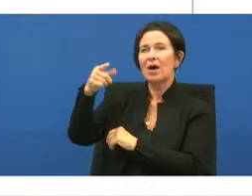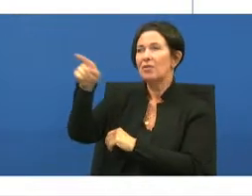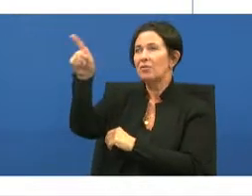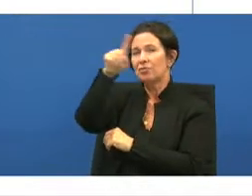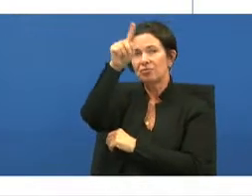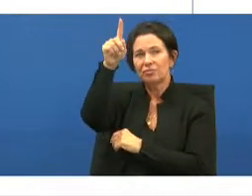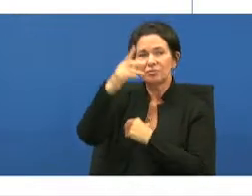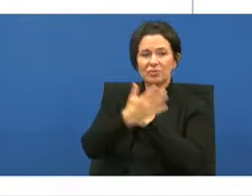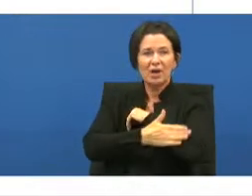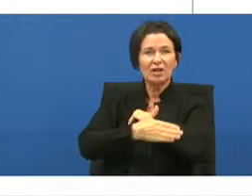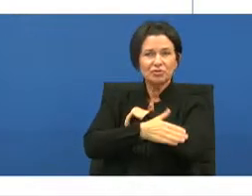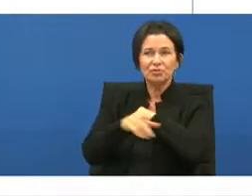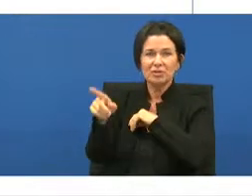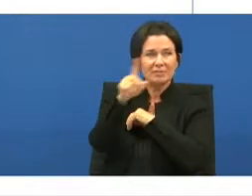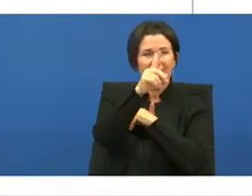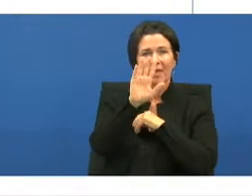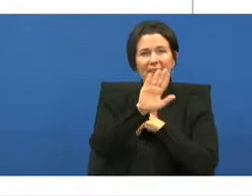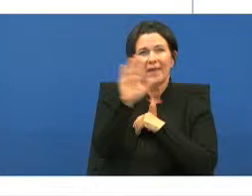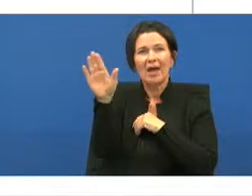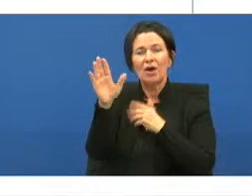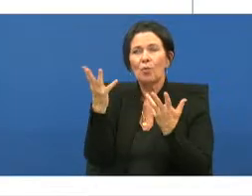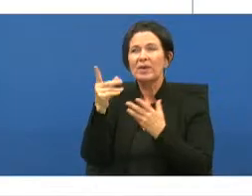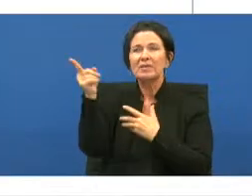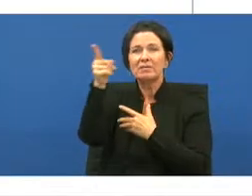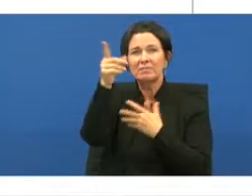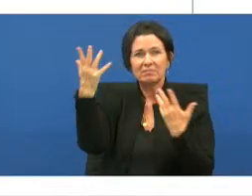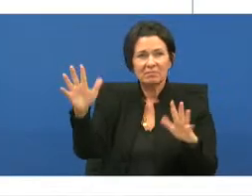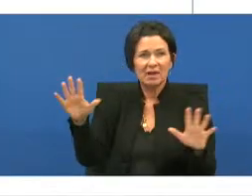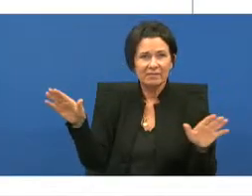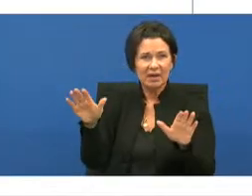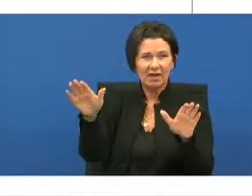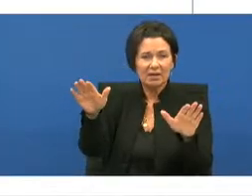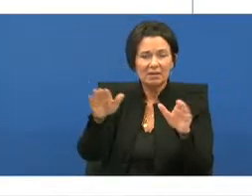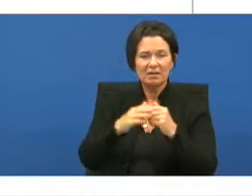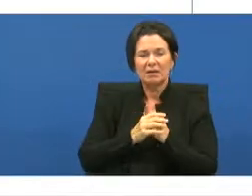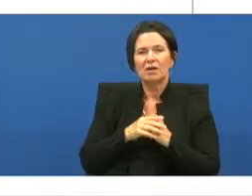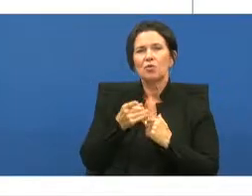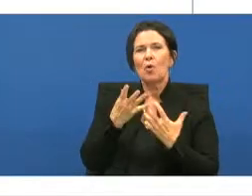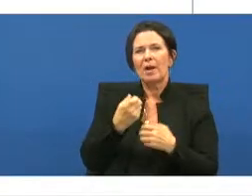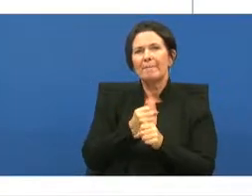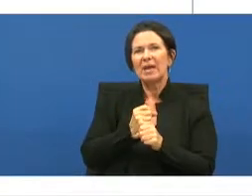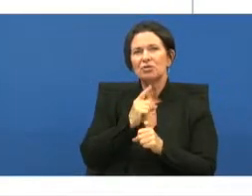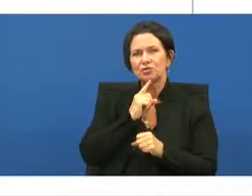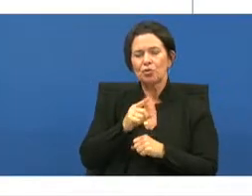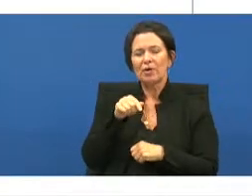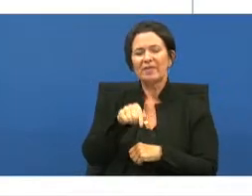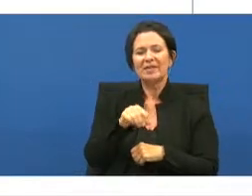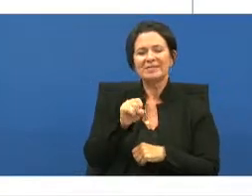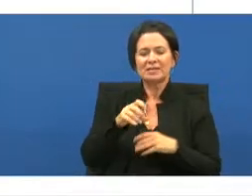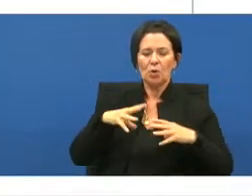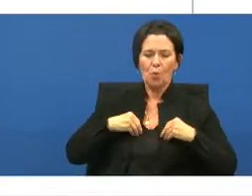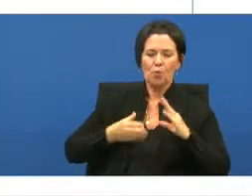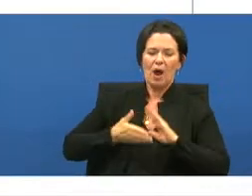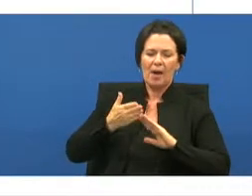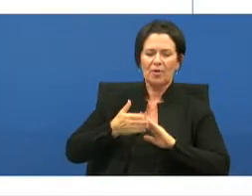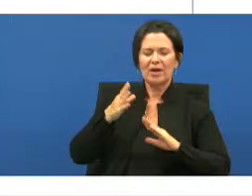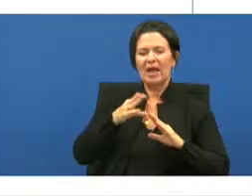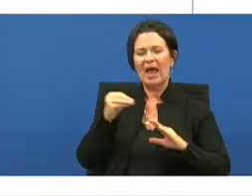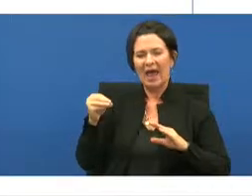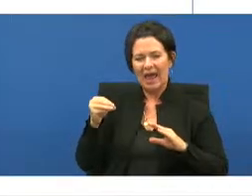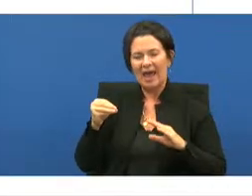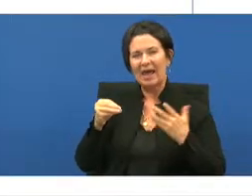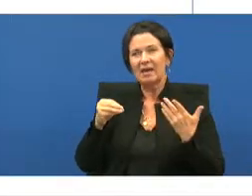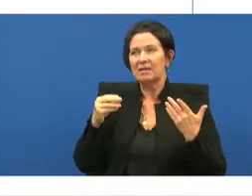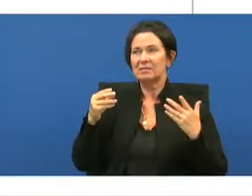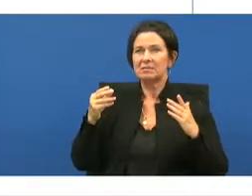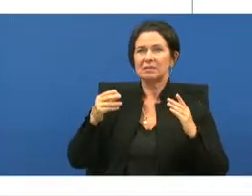out. You also need to have sort of an ownership and governance entity that makes sure that this thing is owned, operated, and marketed and sold really well